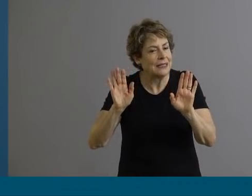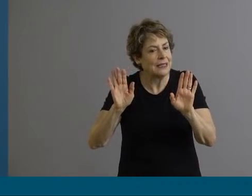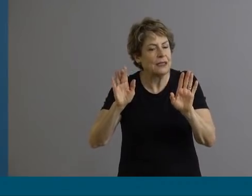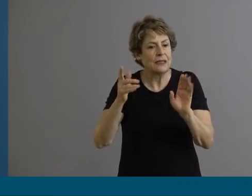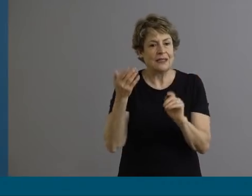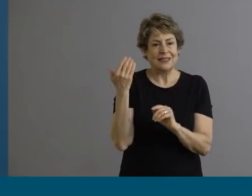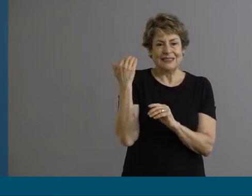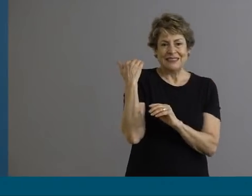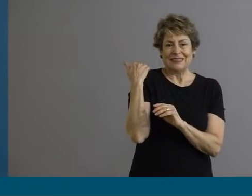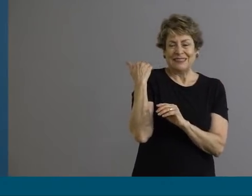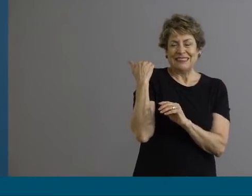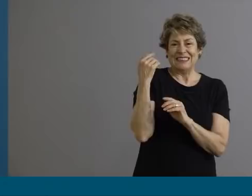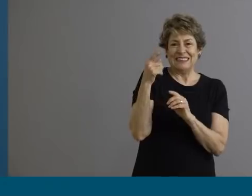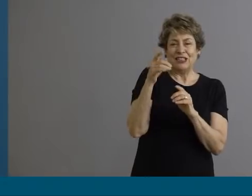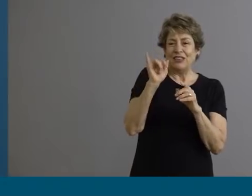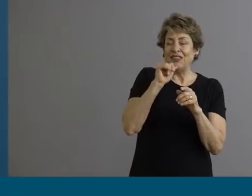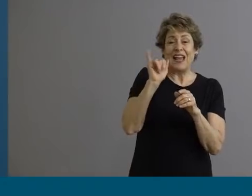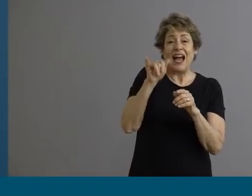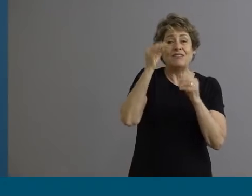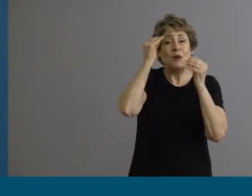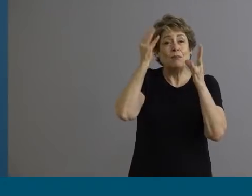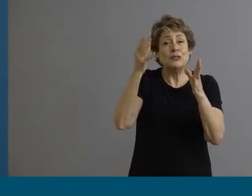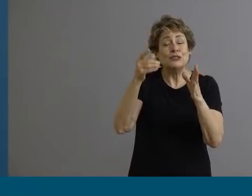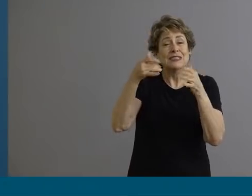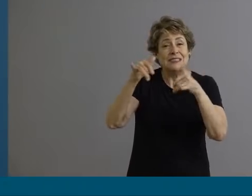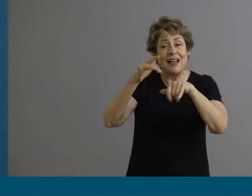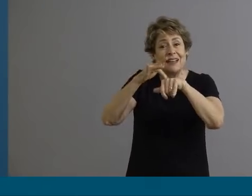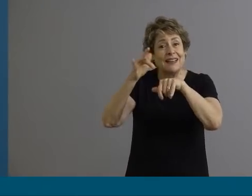current hospital system and infrastructure.